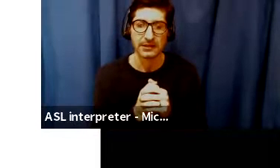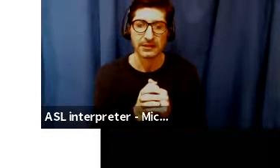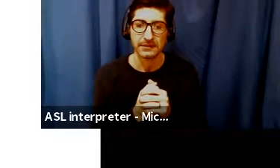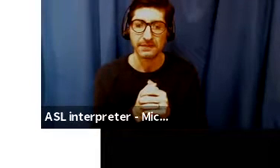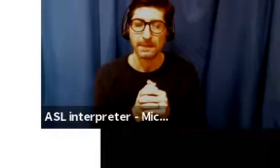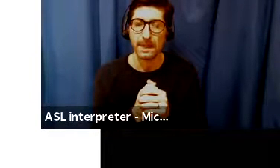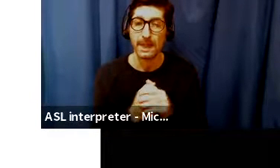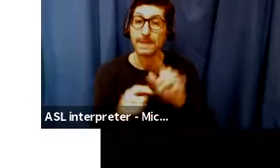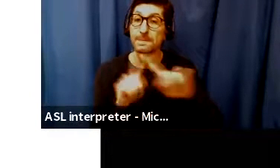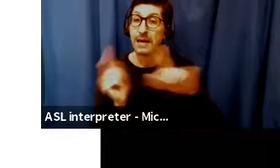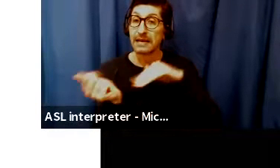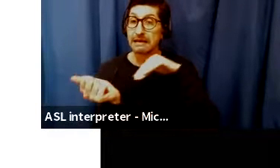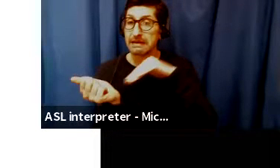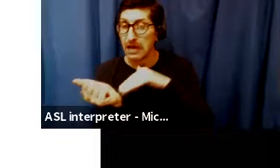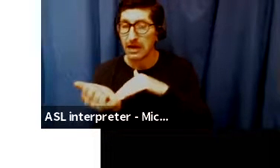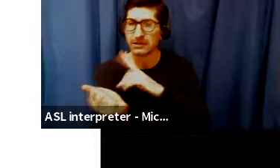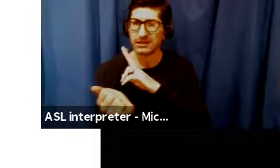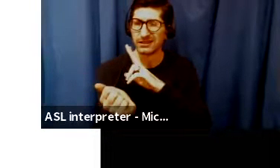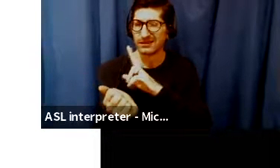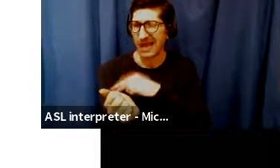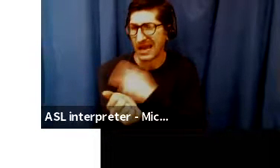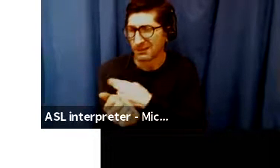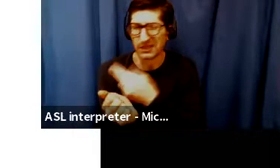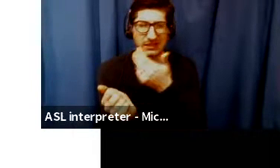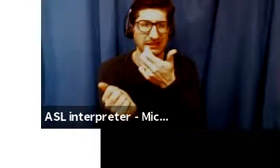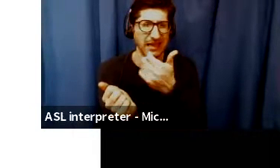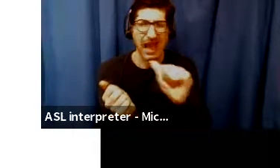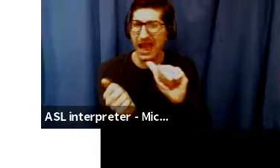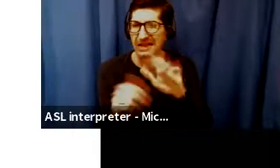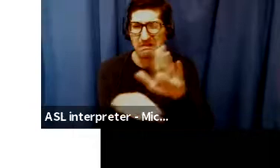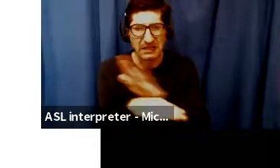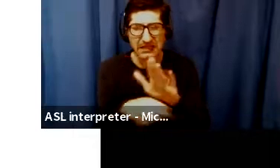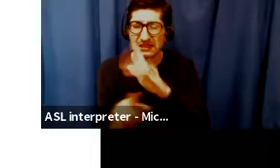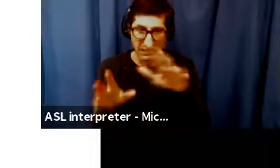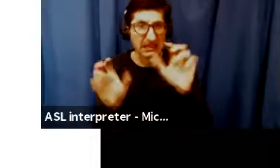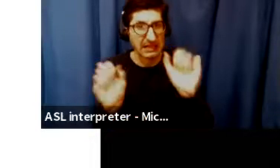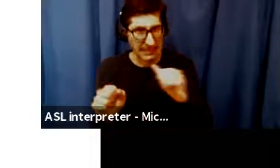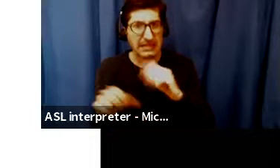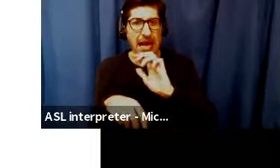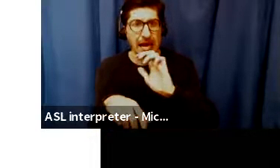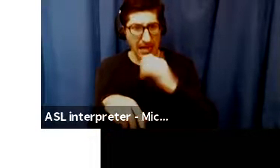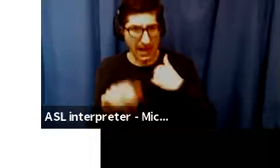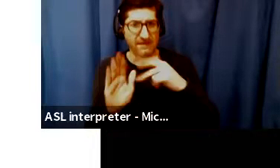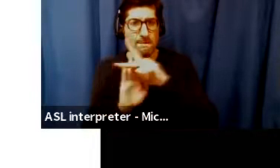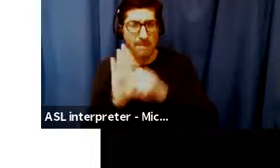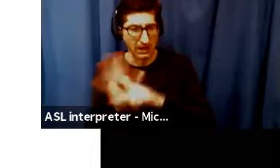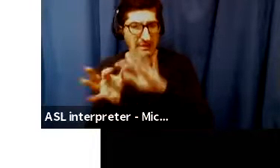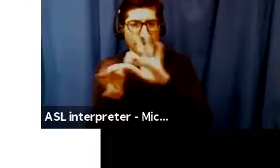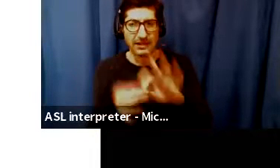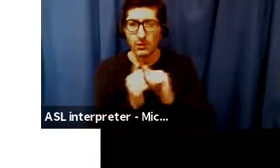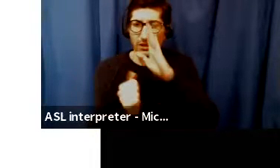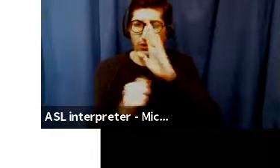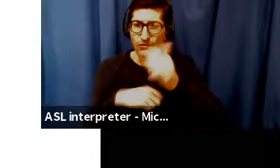And so medical providers and all businesses and any entity may have policies addressing direct threat issues, such as